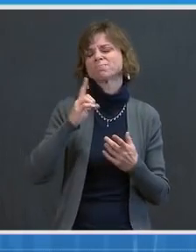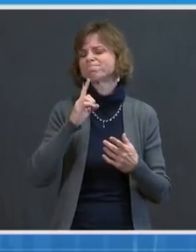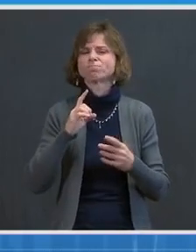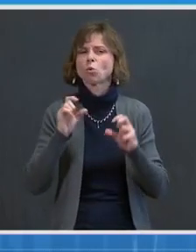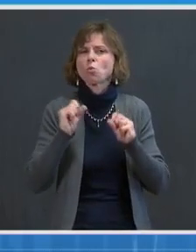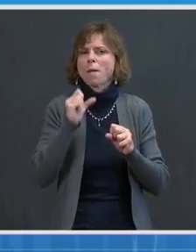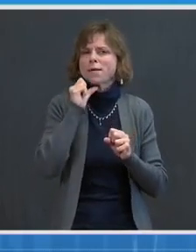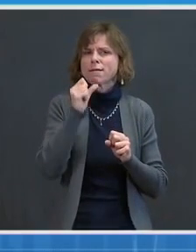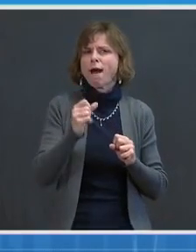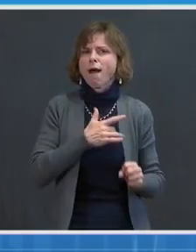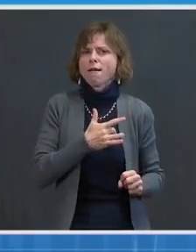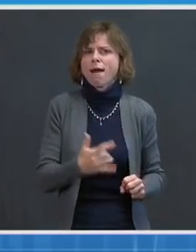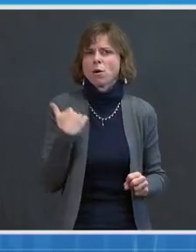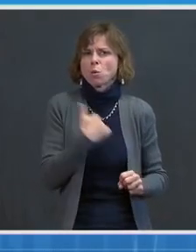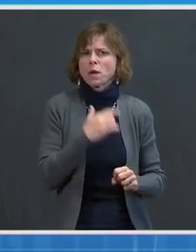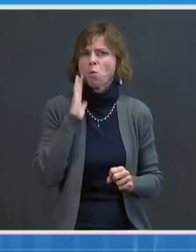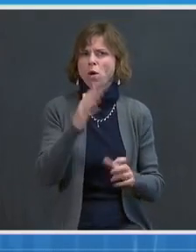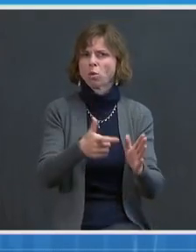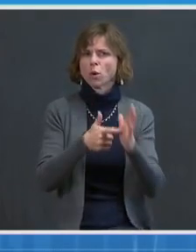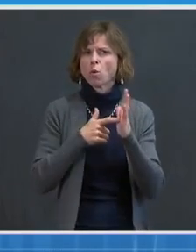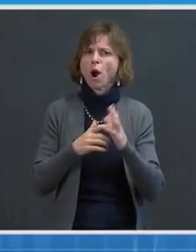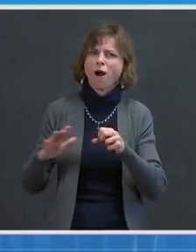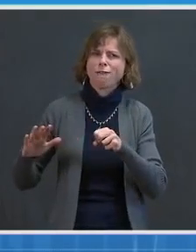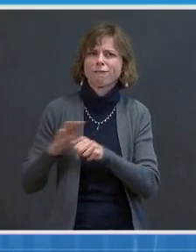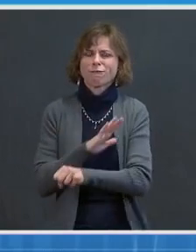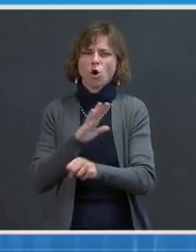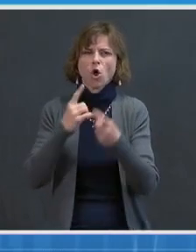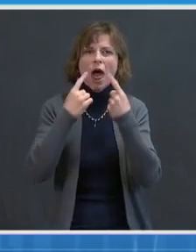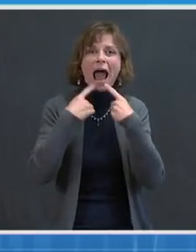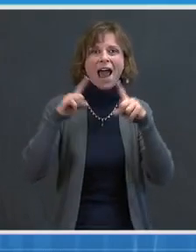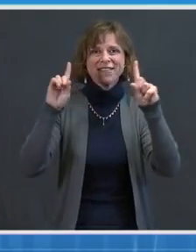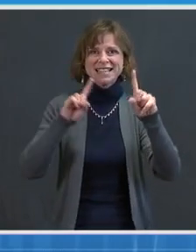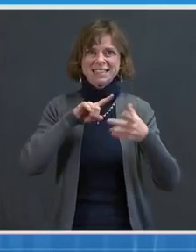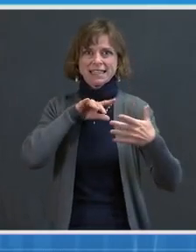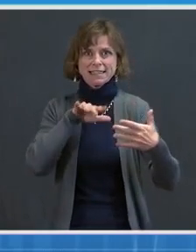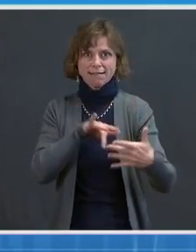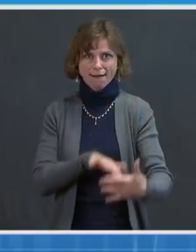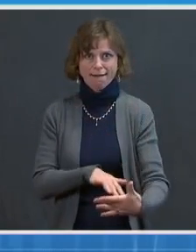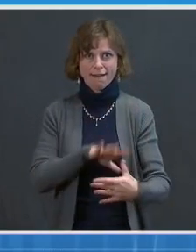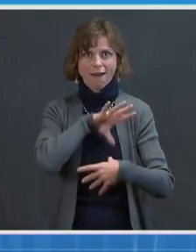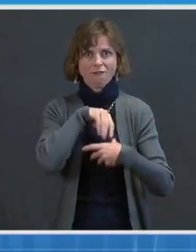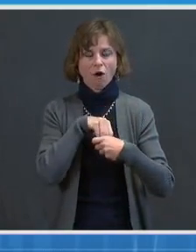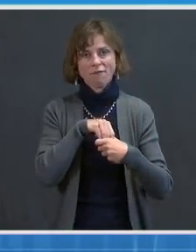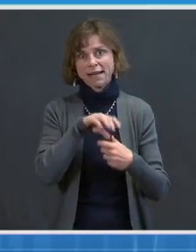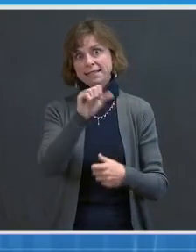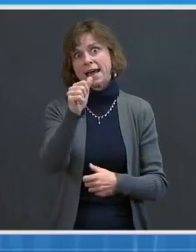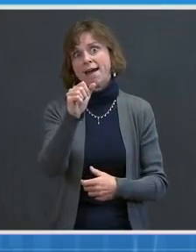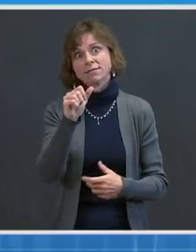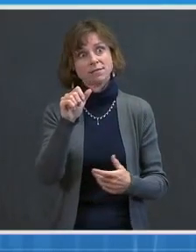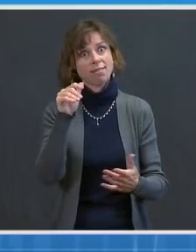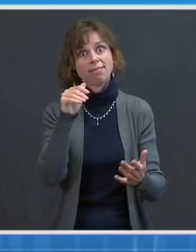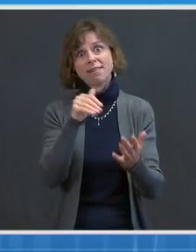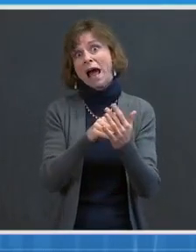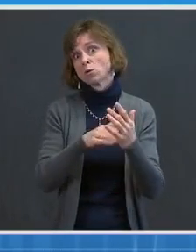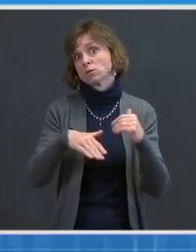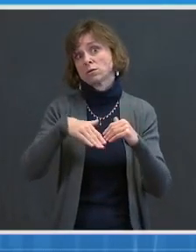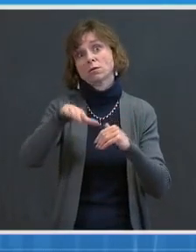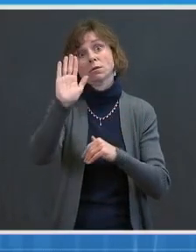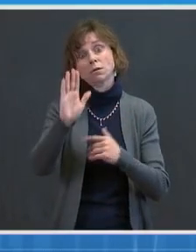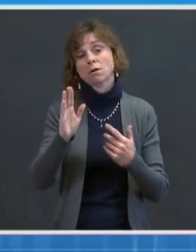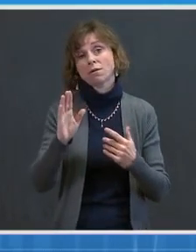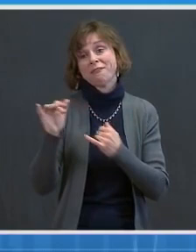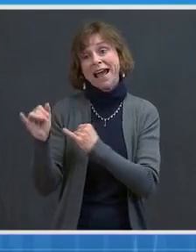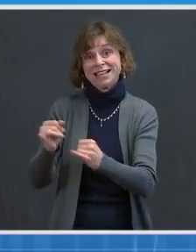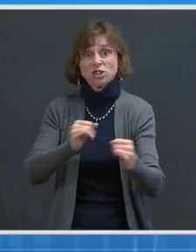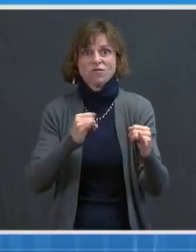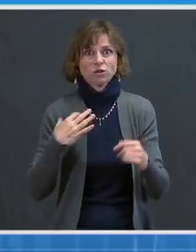will require a full efficacy study involving tens of thousands of individual